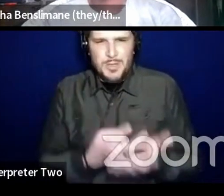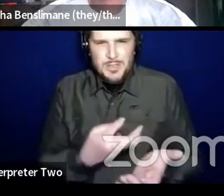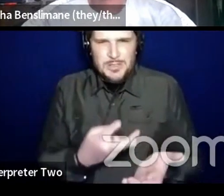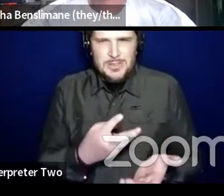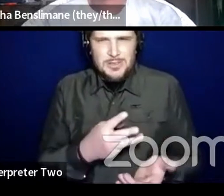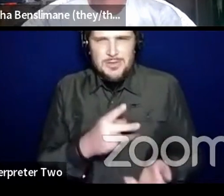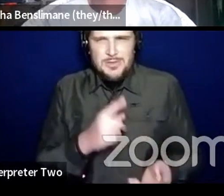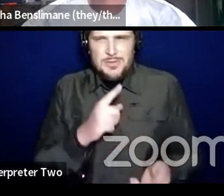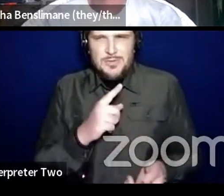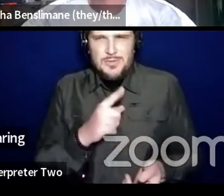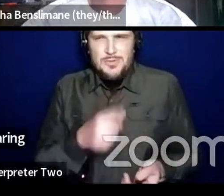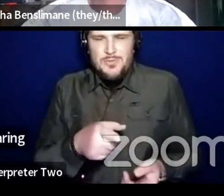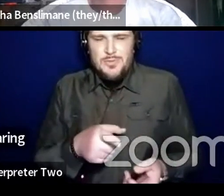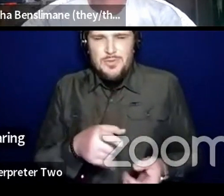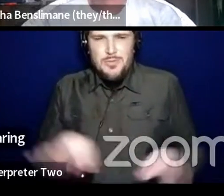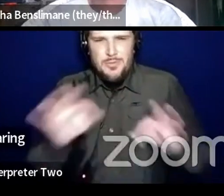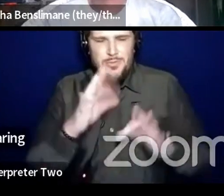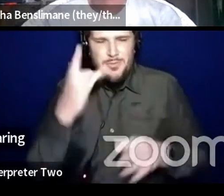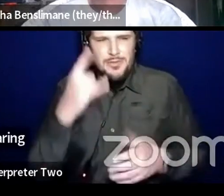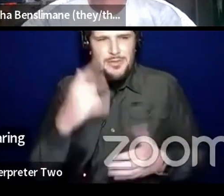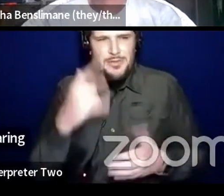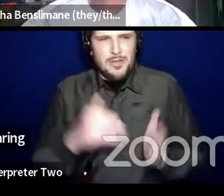Because oftentimes,